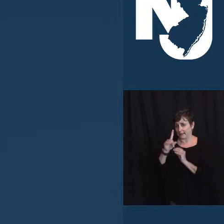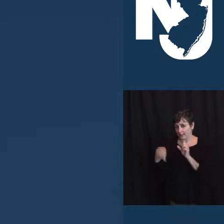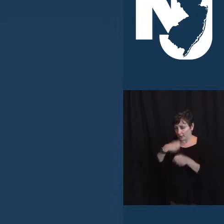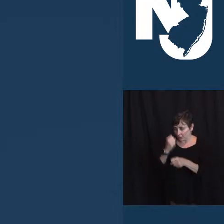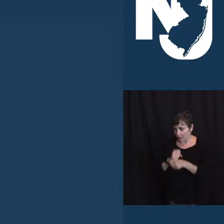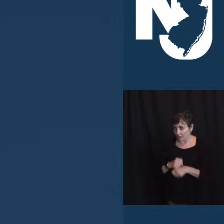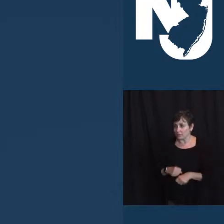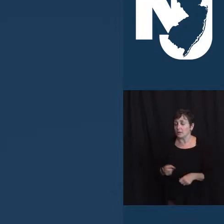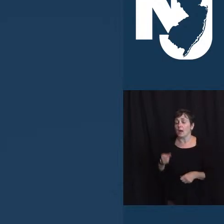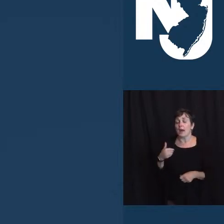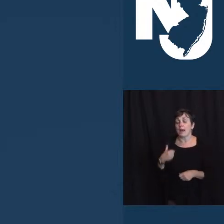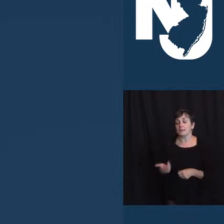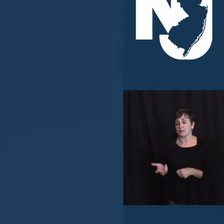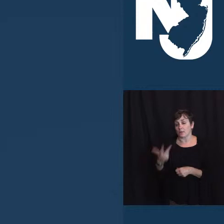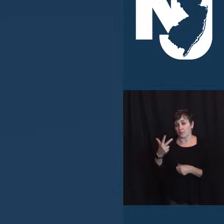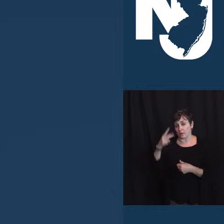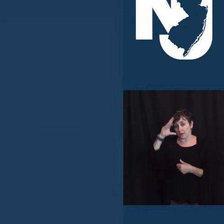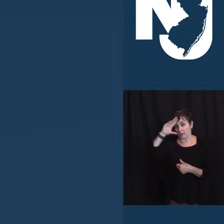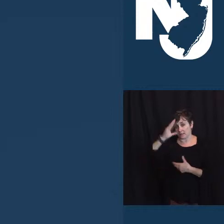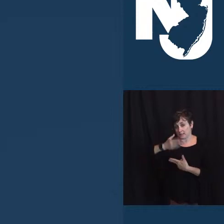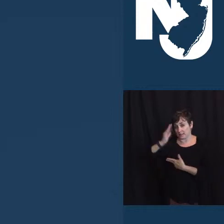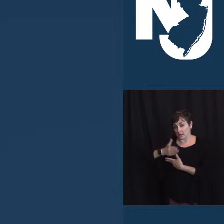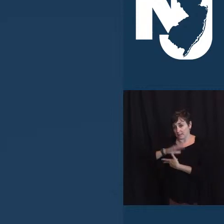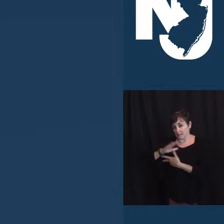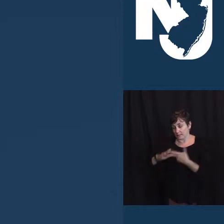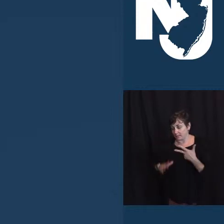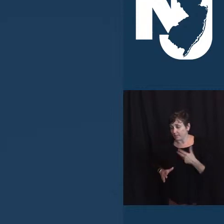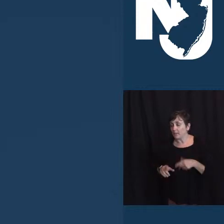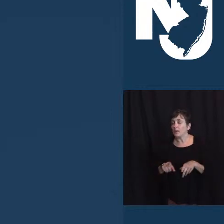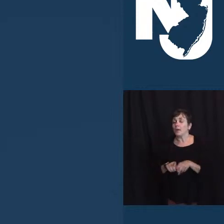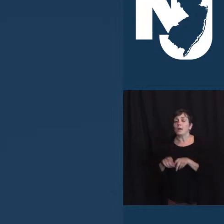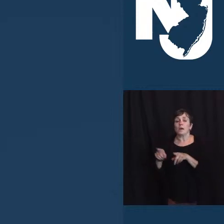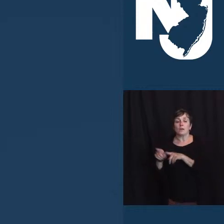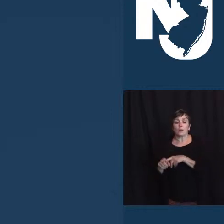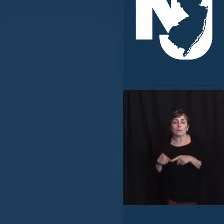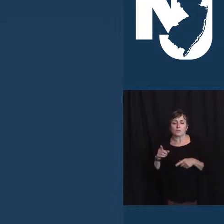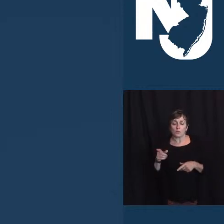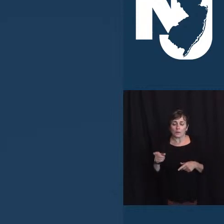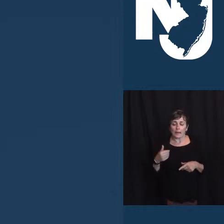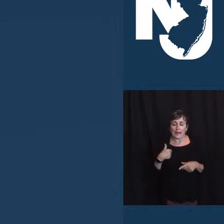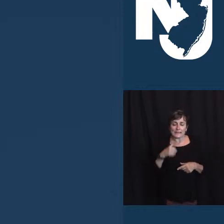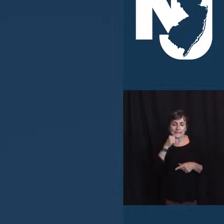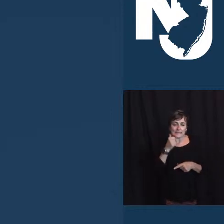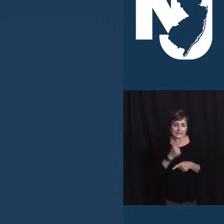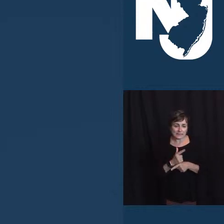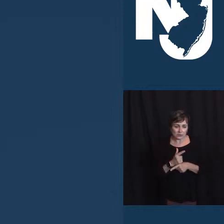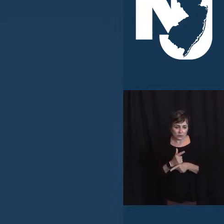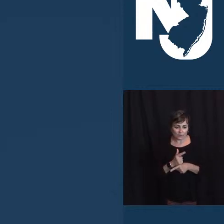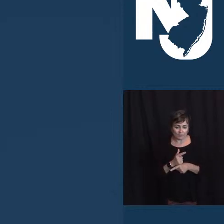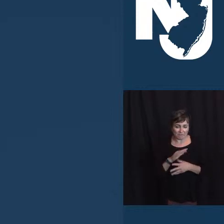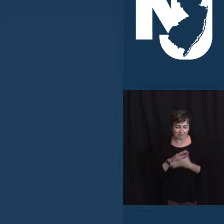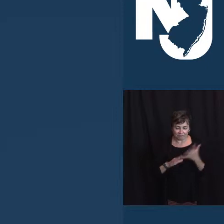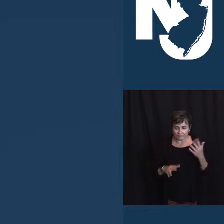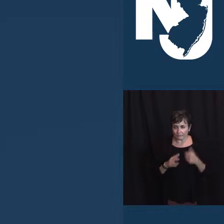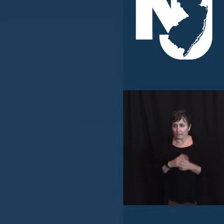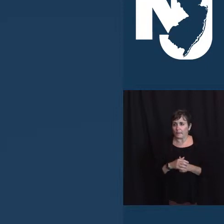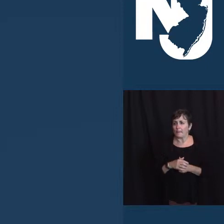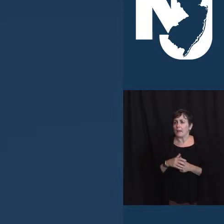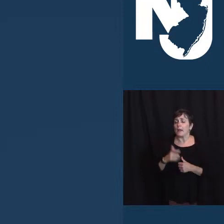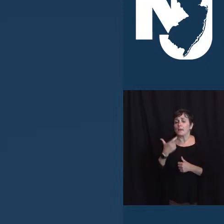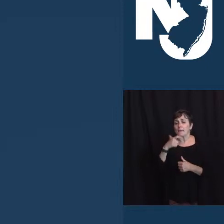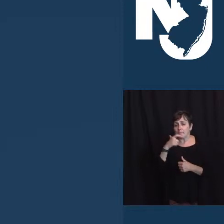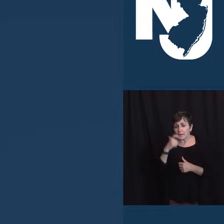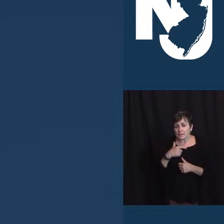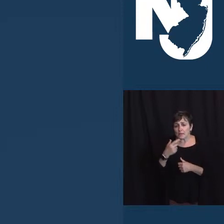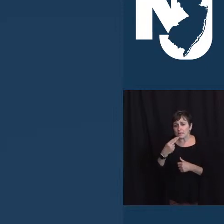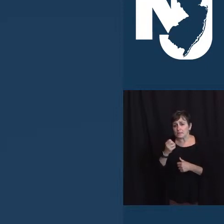his three sons, Joey, Justin, and Jason. He's also survived by his sister, Carolyn. The pizzeria was in Hoboken. They lived in